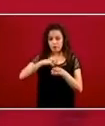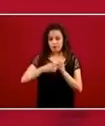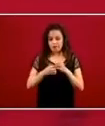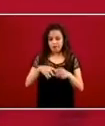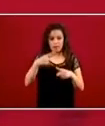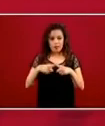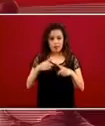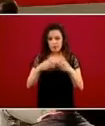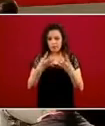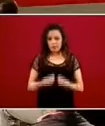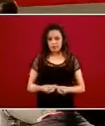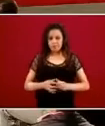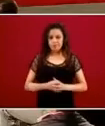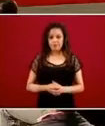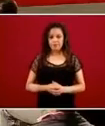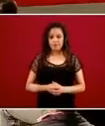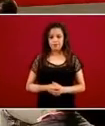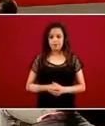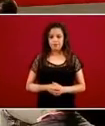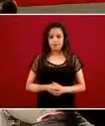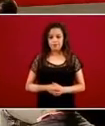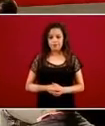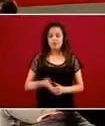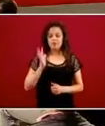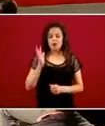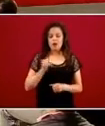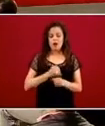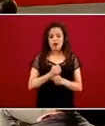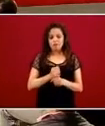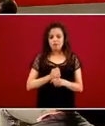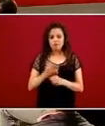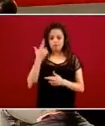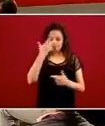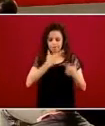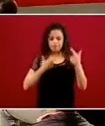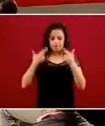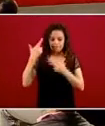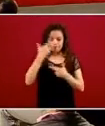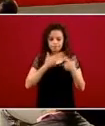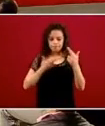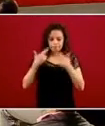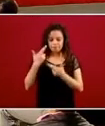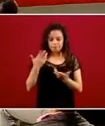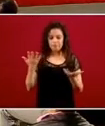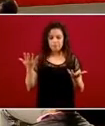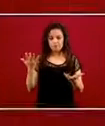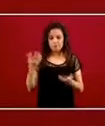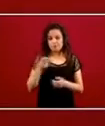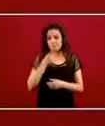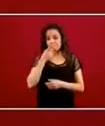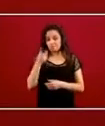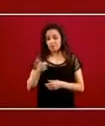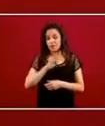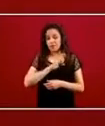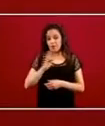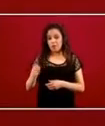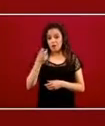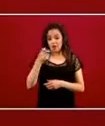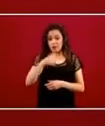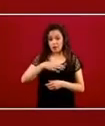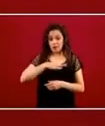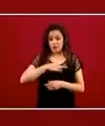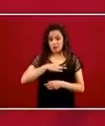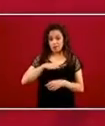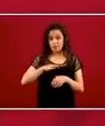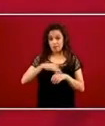and basically because of a particular molecular and cellular dynamic, there have been some studies that suggest that the virus could